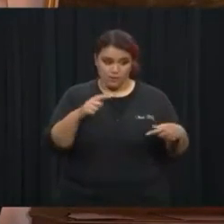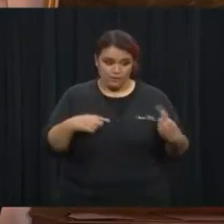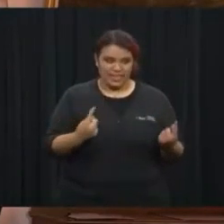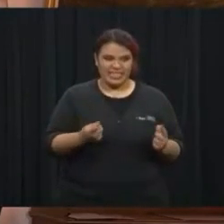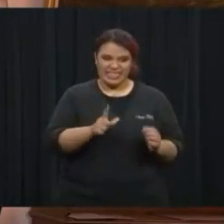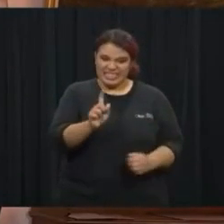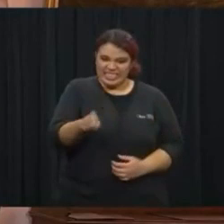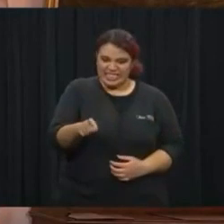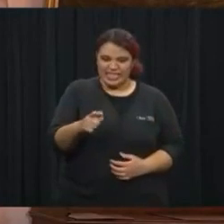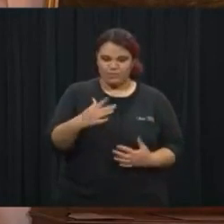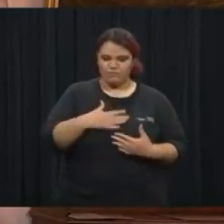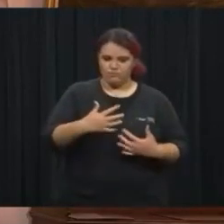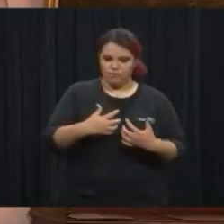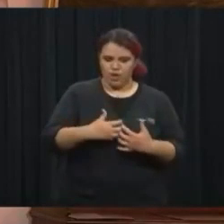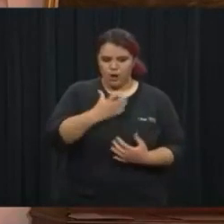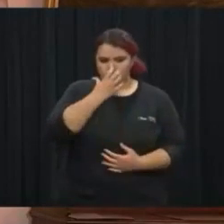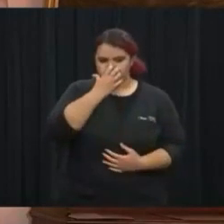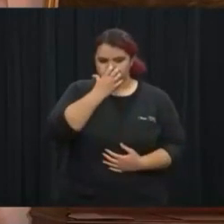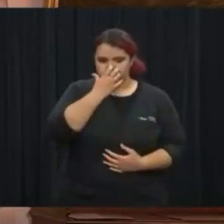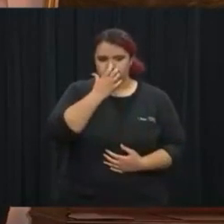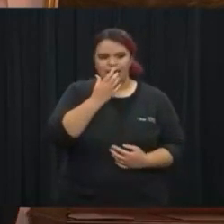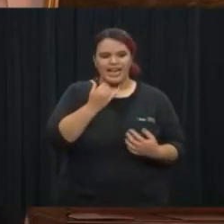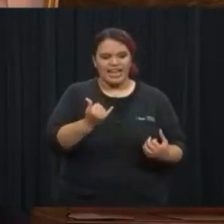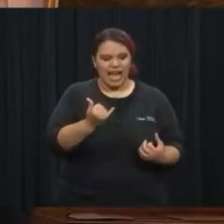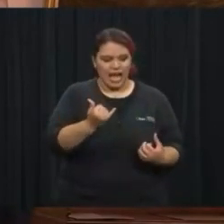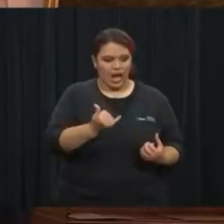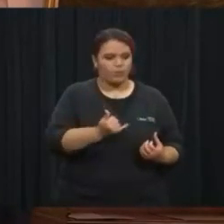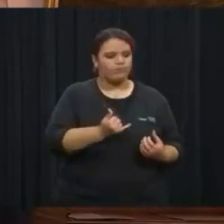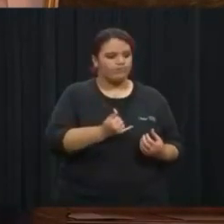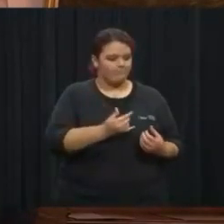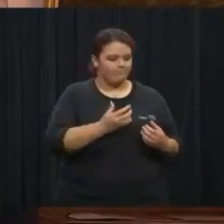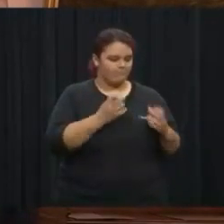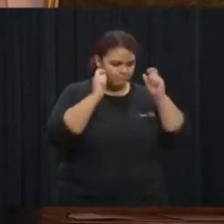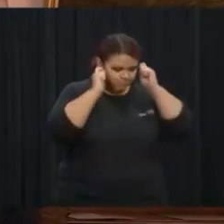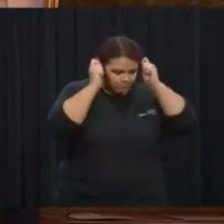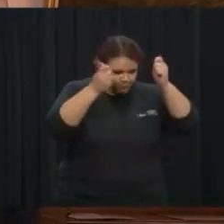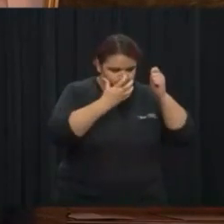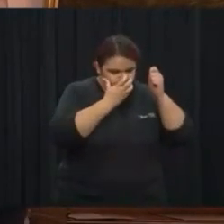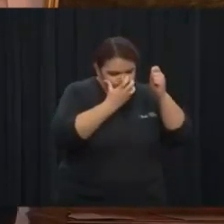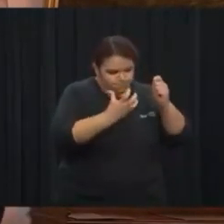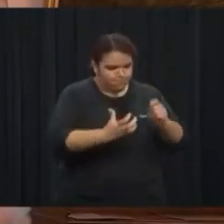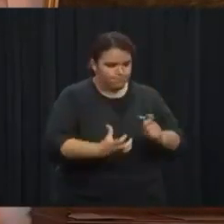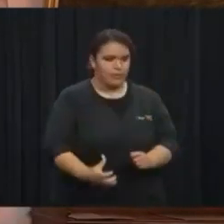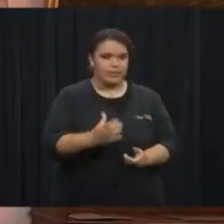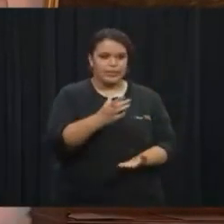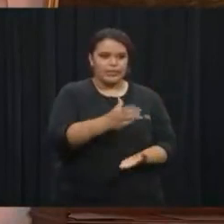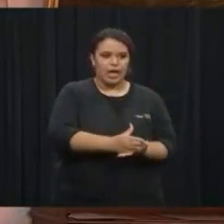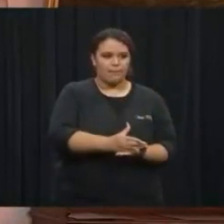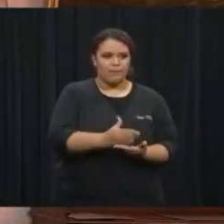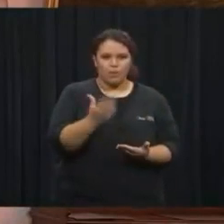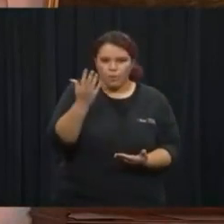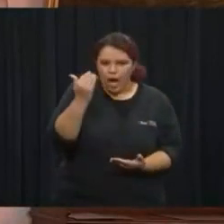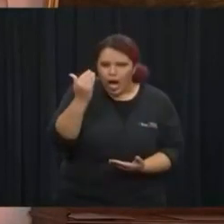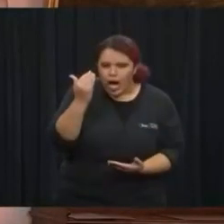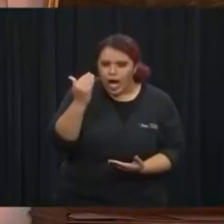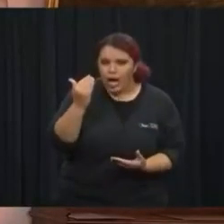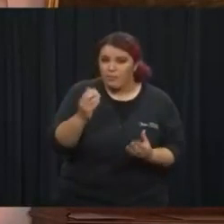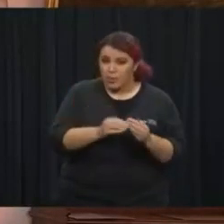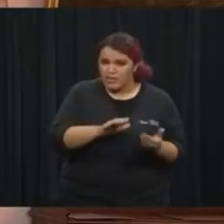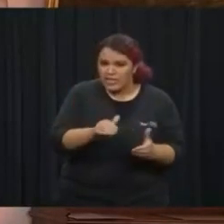at a hospital and is having respiratory symptoms and is having trouble getting a